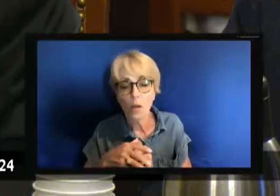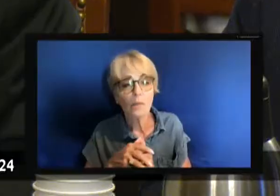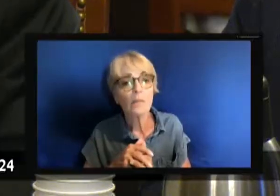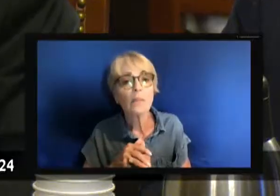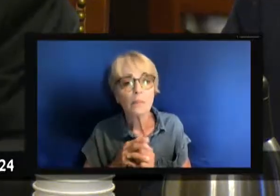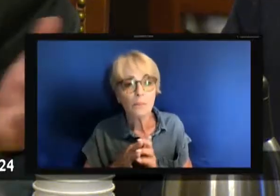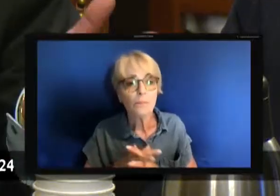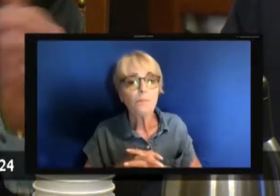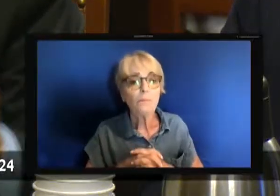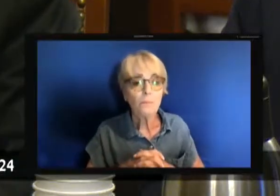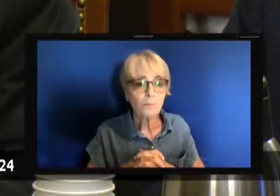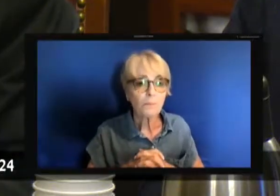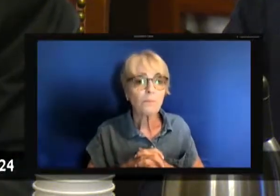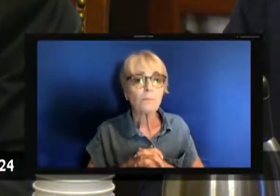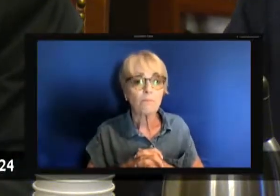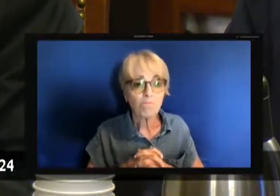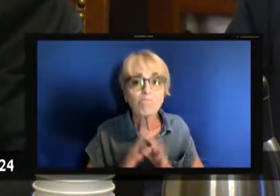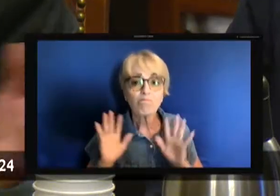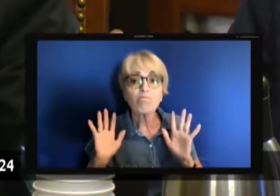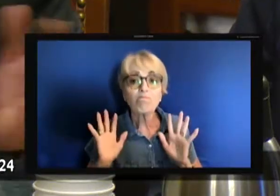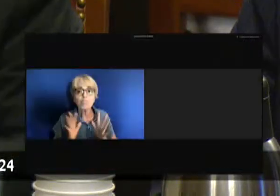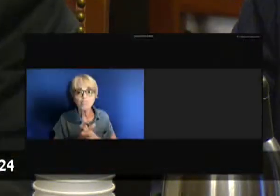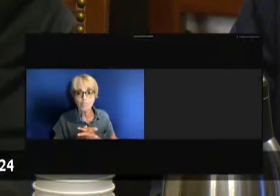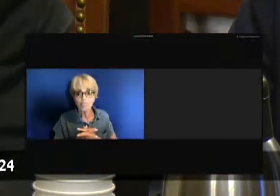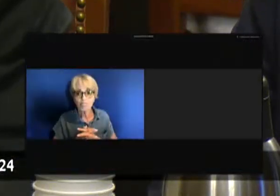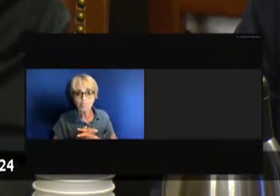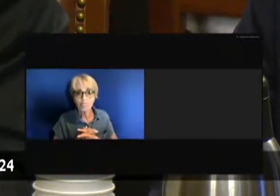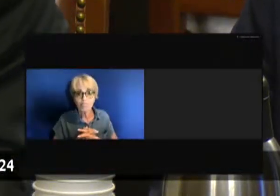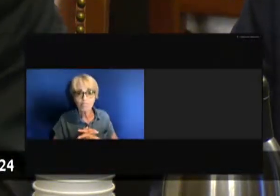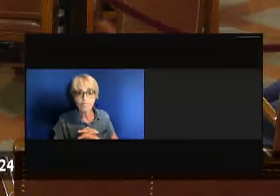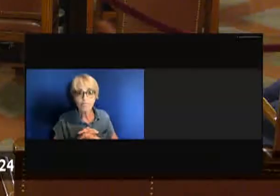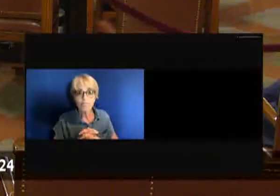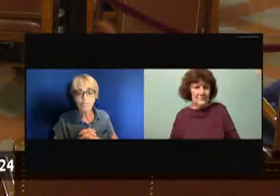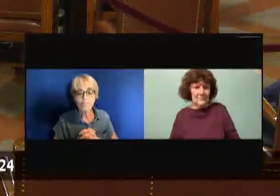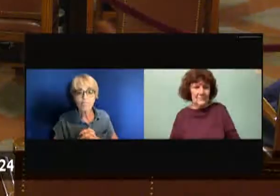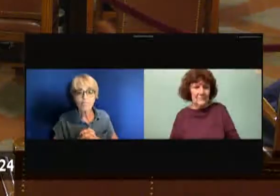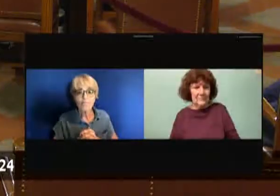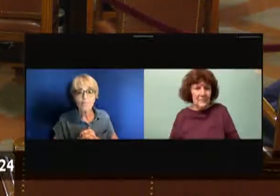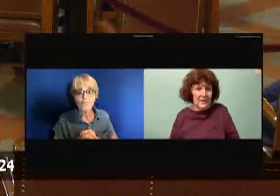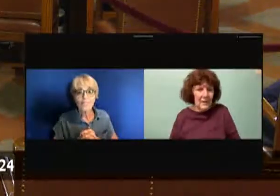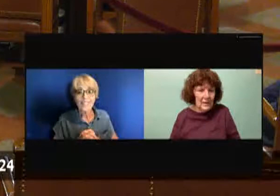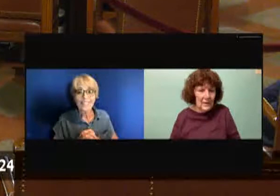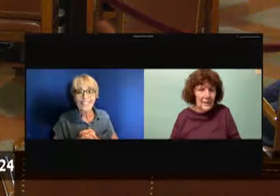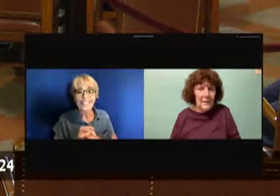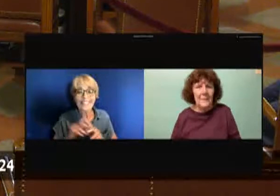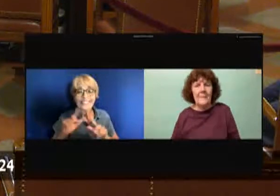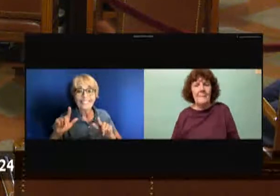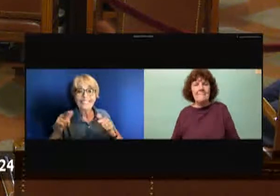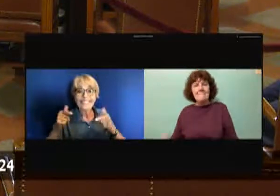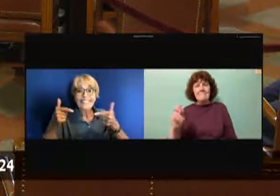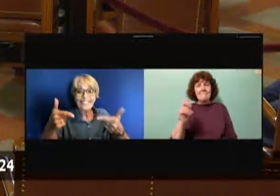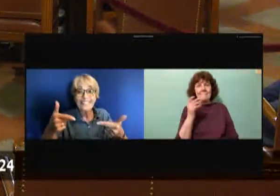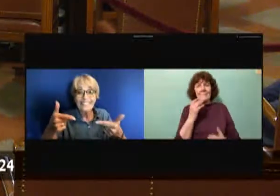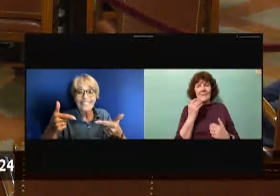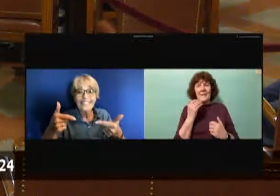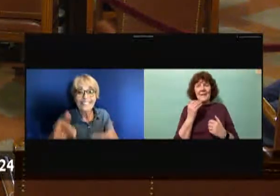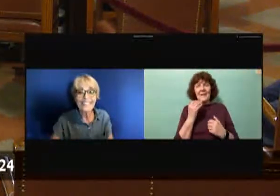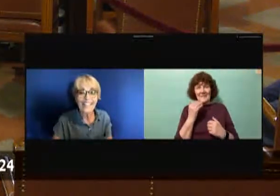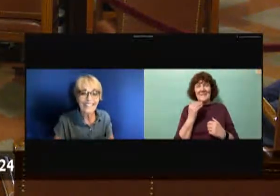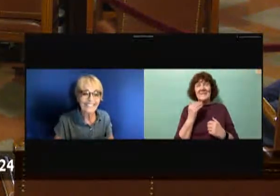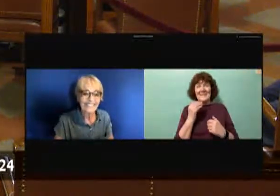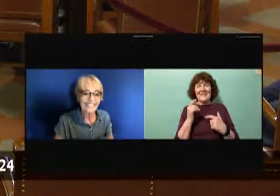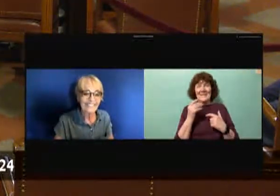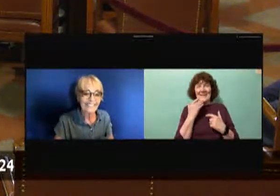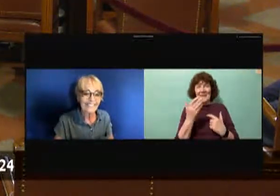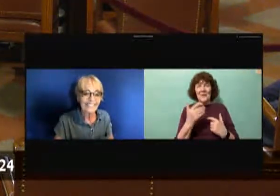Yeah. Okay, that's it for now. Yeah. I may go back though. Thanks. Thank you. I'm going to watch the meeting as well. I